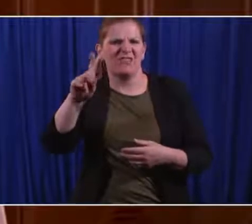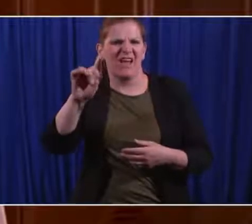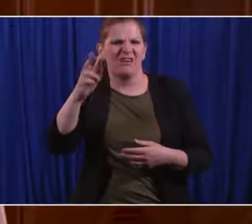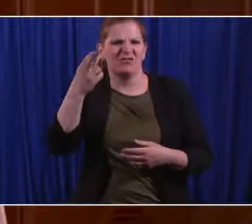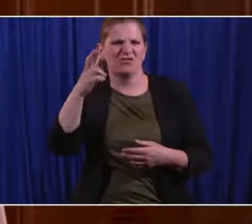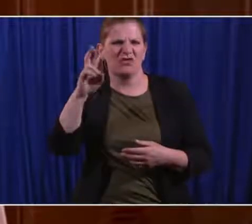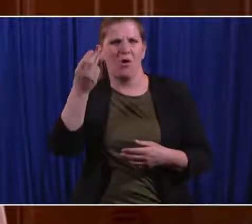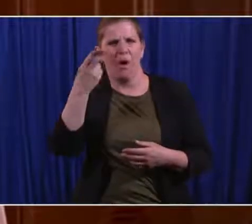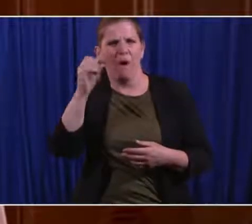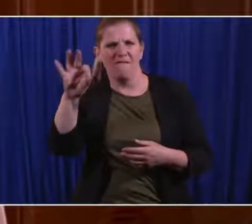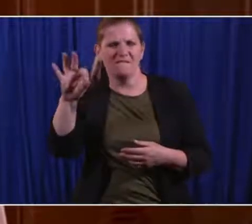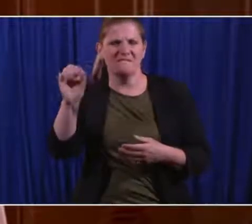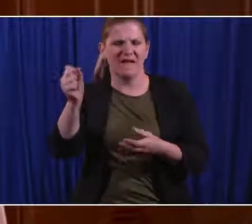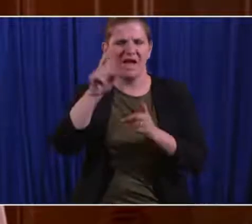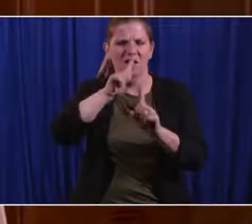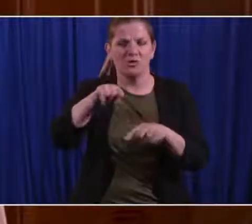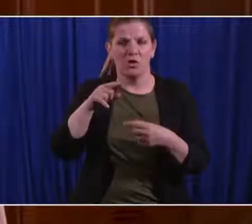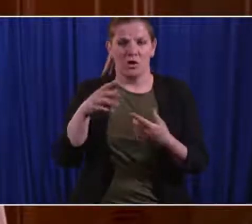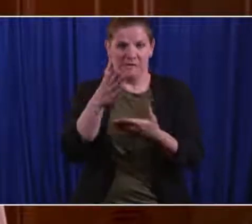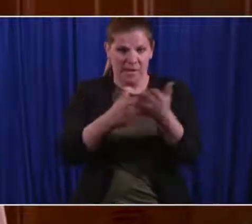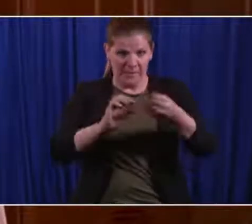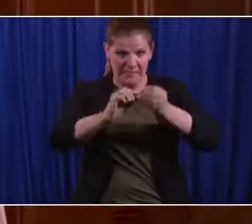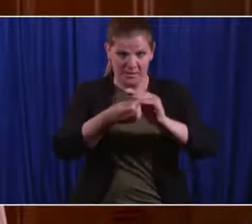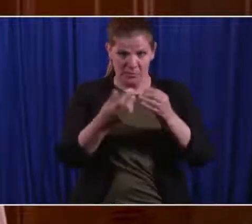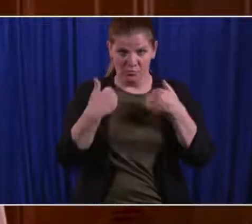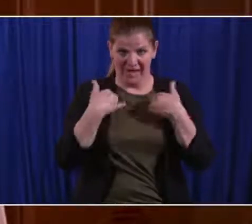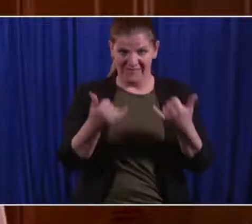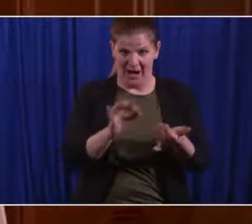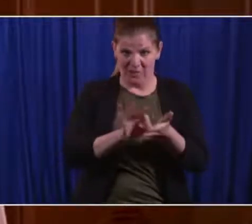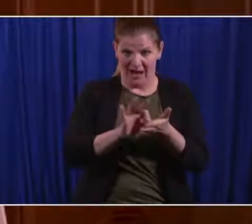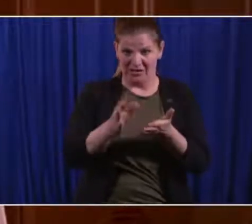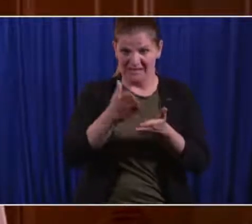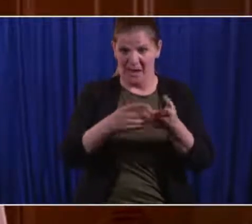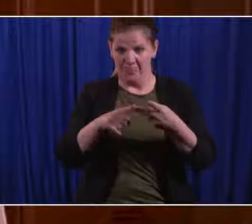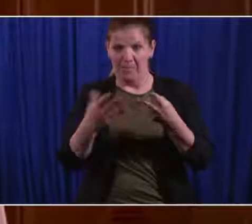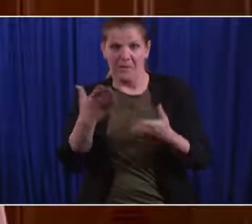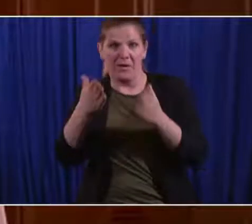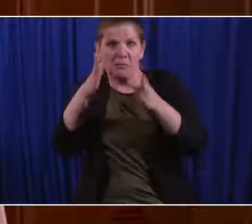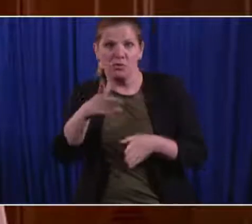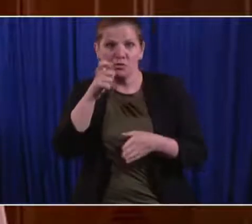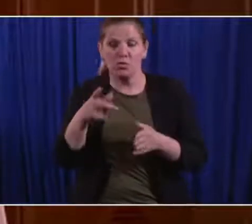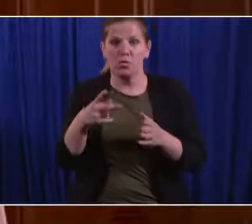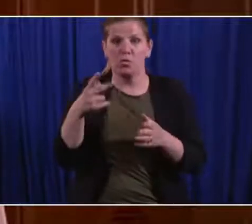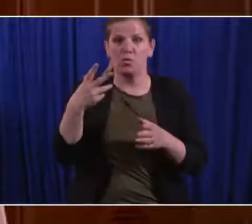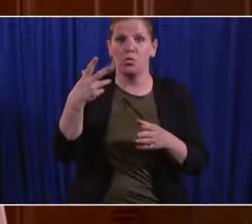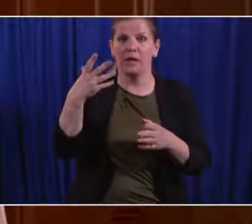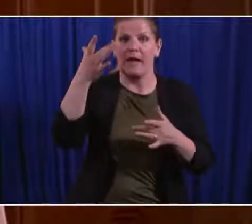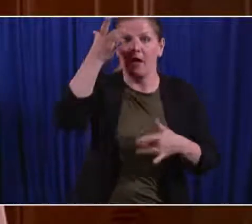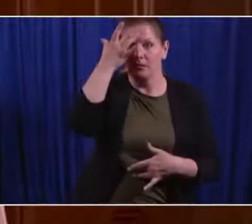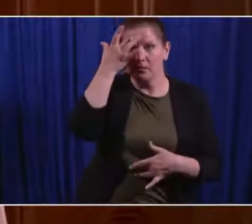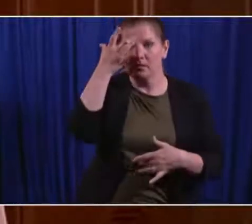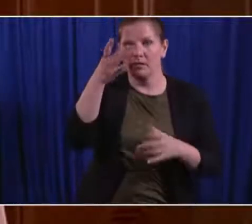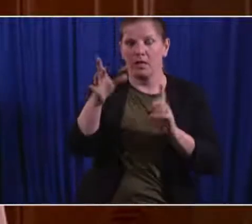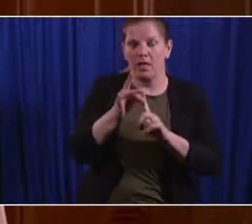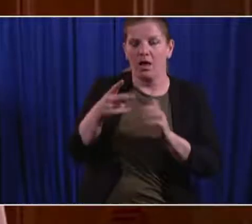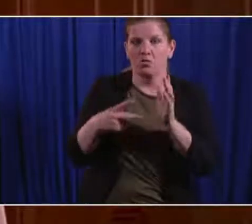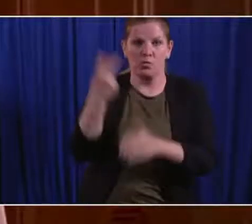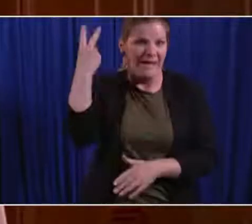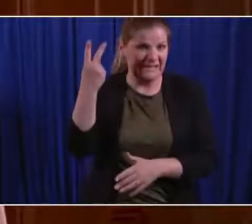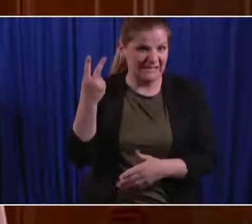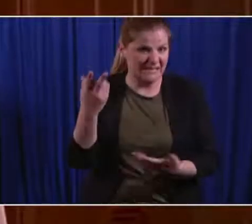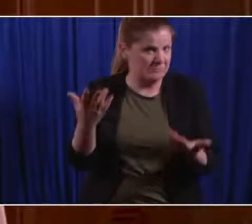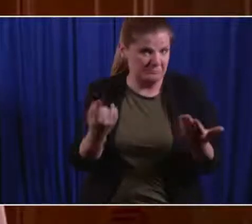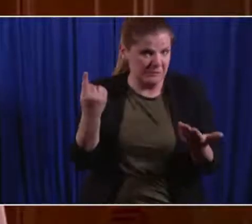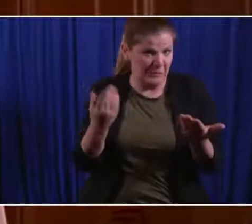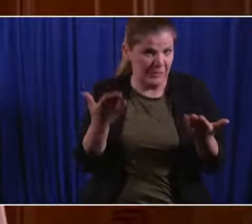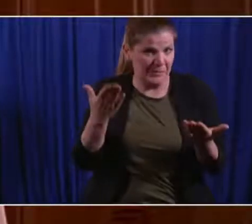duplicates, where people were infected more than once. Well, I'll take the first one, and no, when this started, Jim,